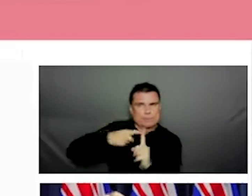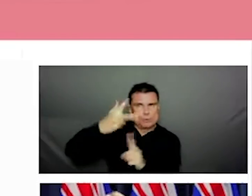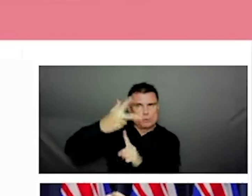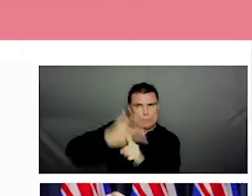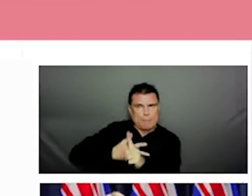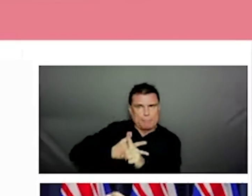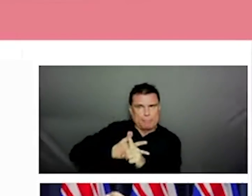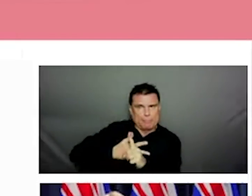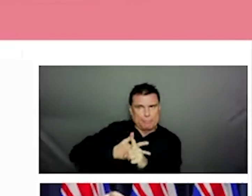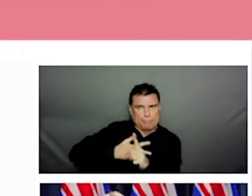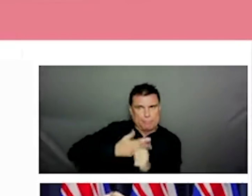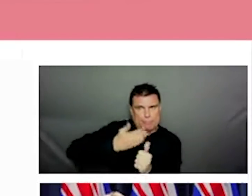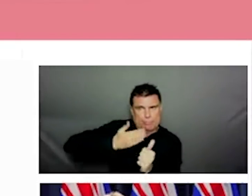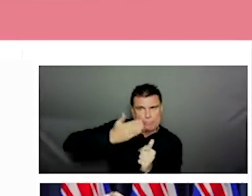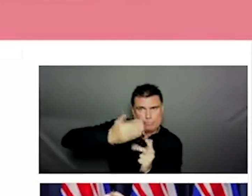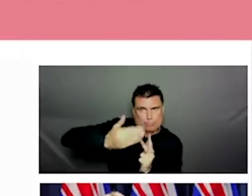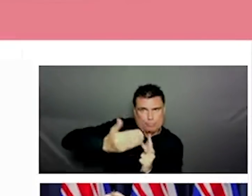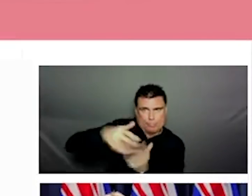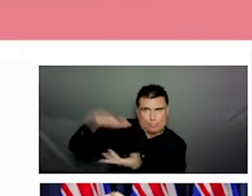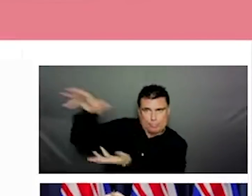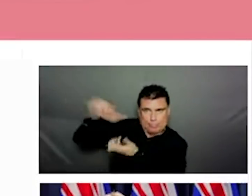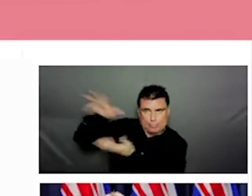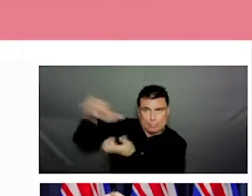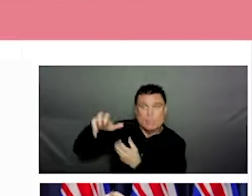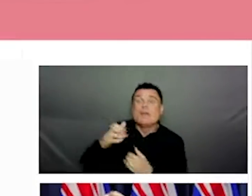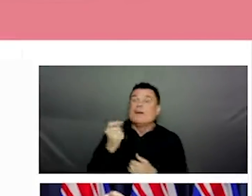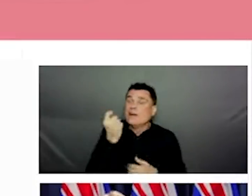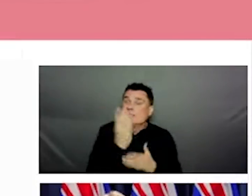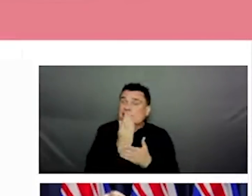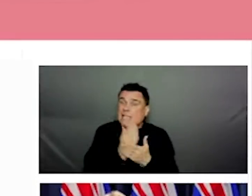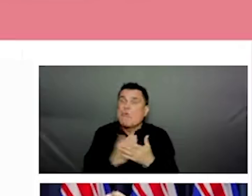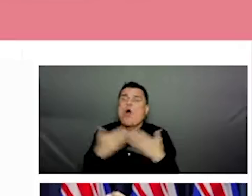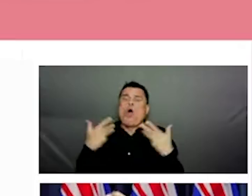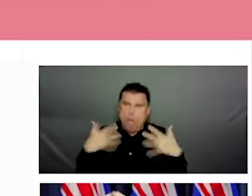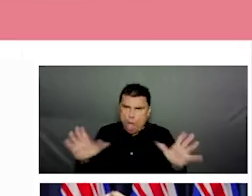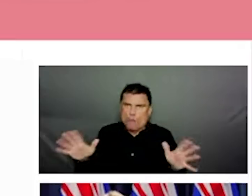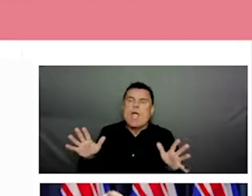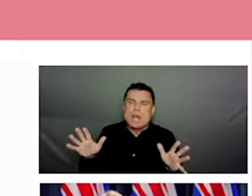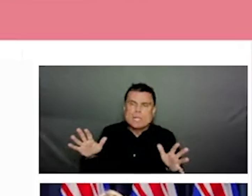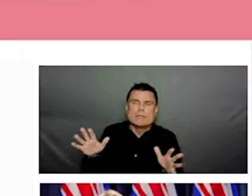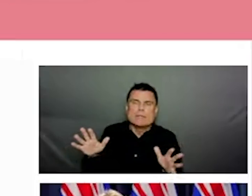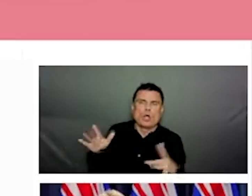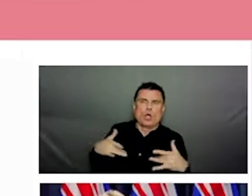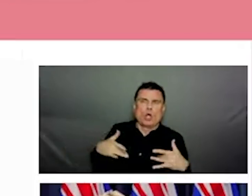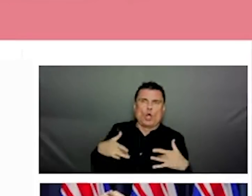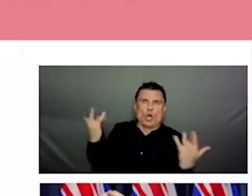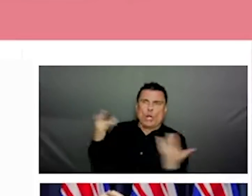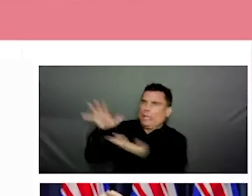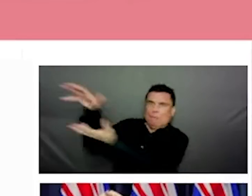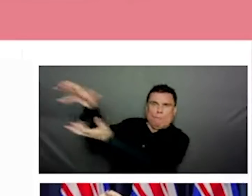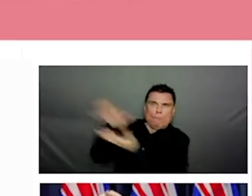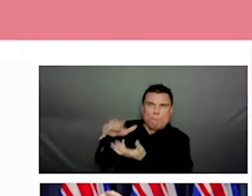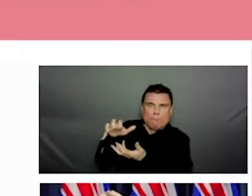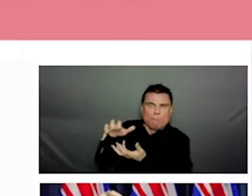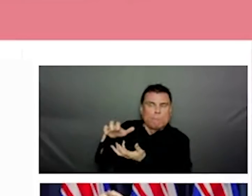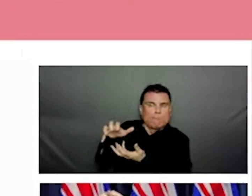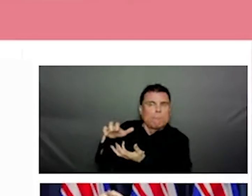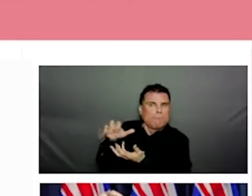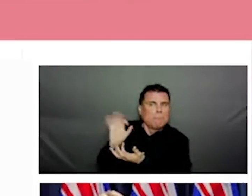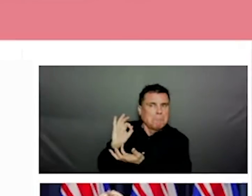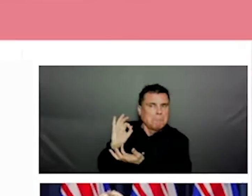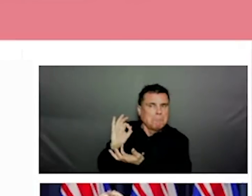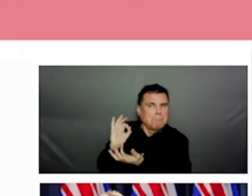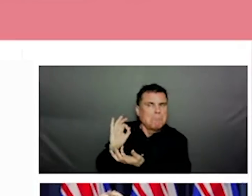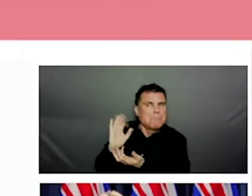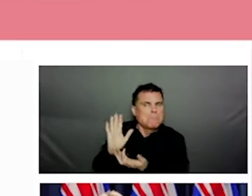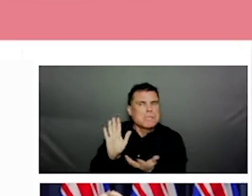came to us early. It doesn't mean that the doses that we received in December are added on to those we're expecting to